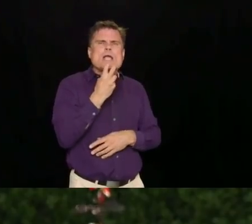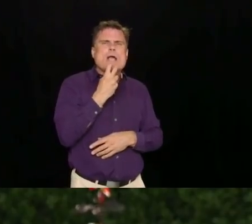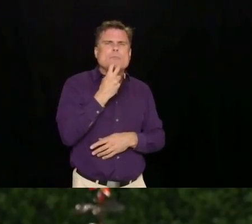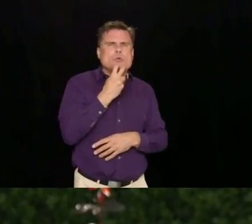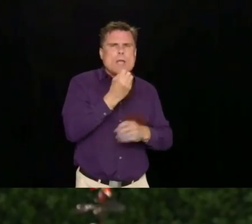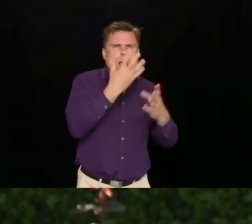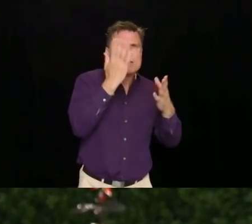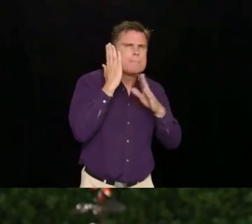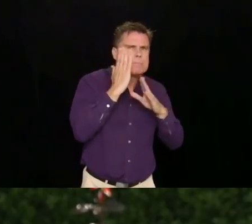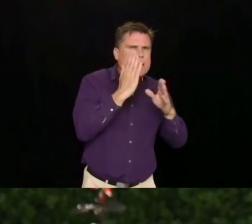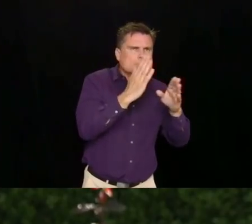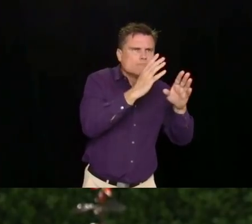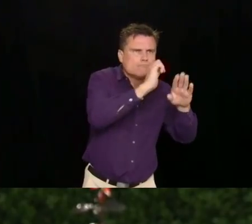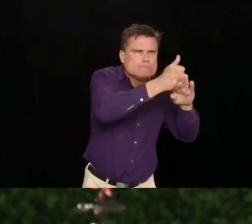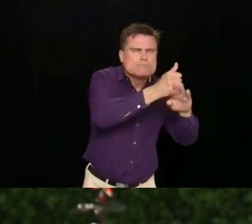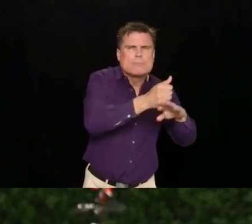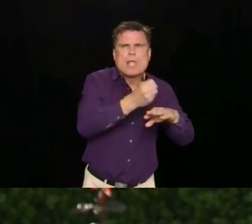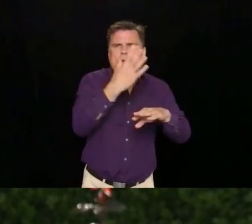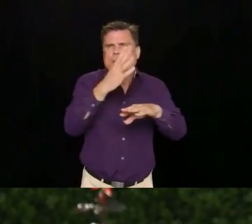I think all of the ones that